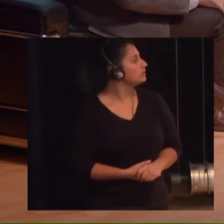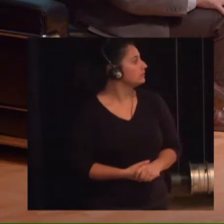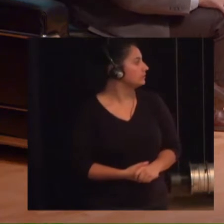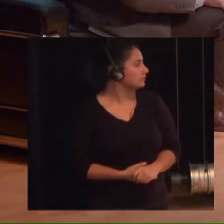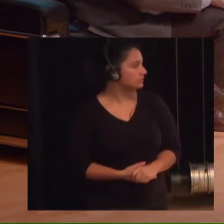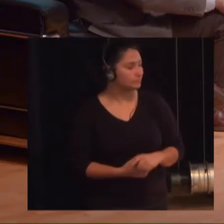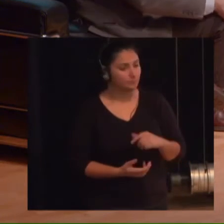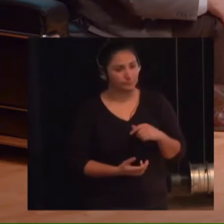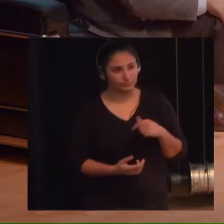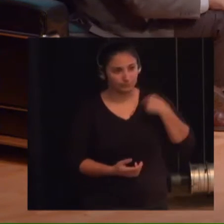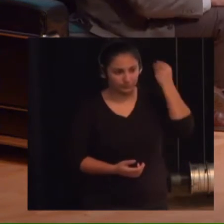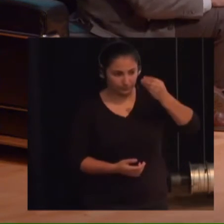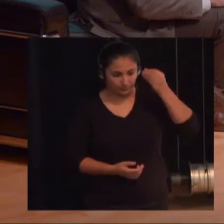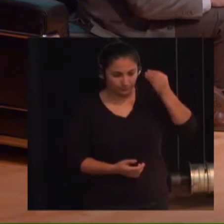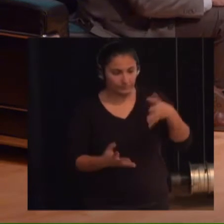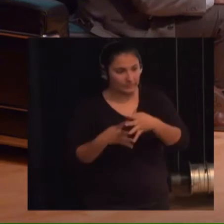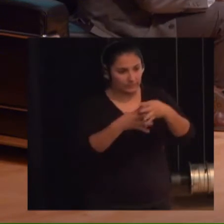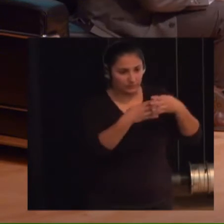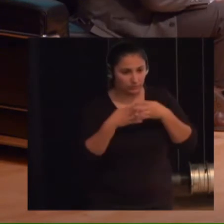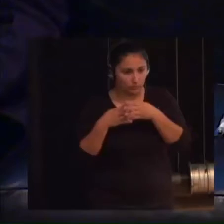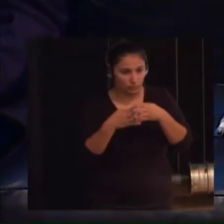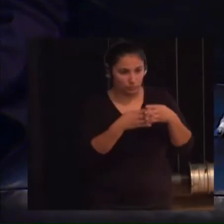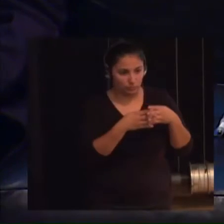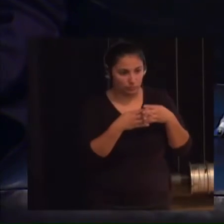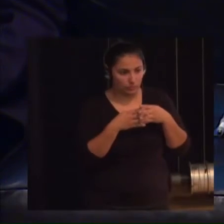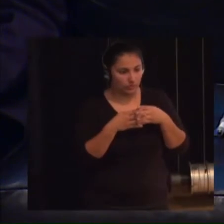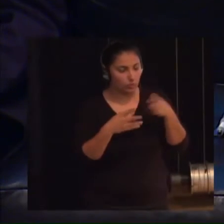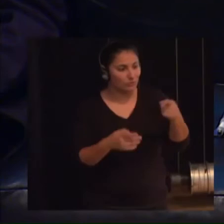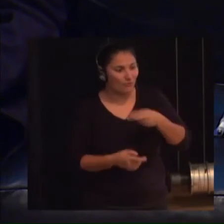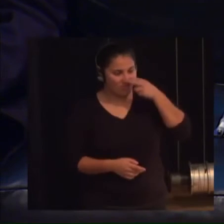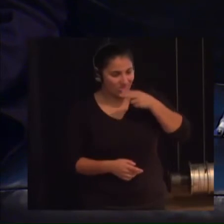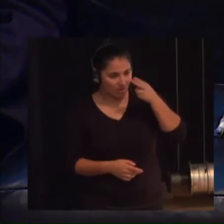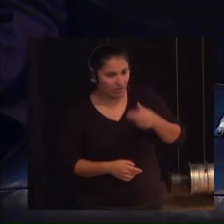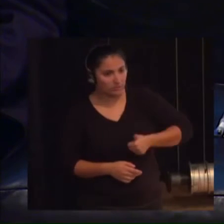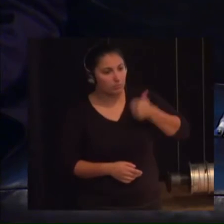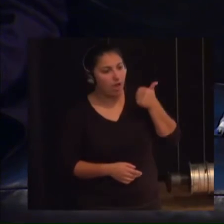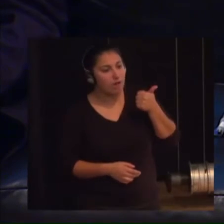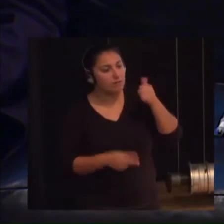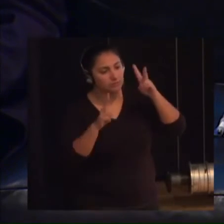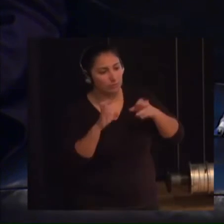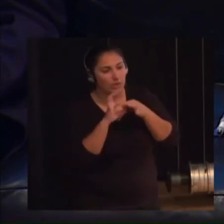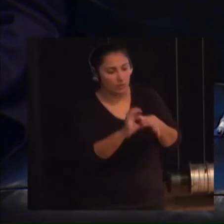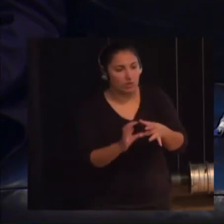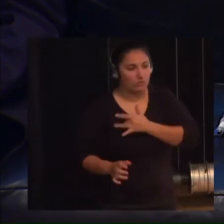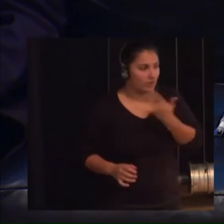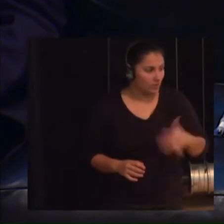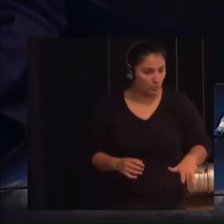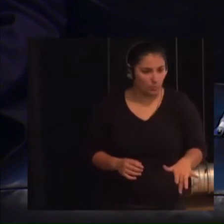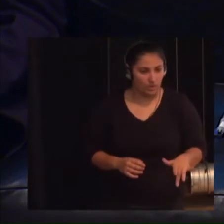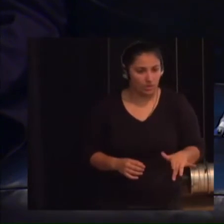I think in the States one has a growing interest in among the philanthropic world in playing a role in these